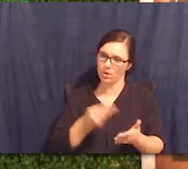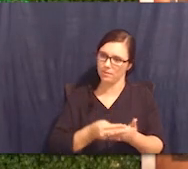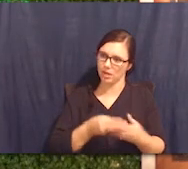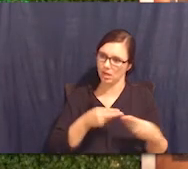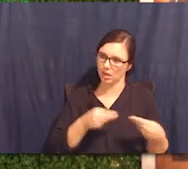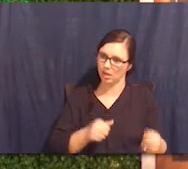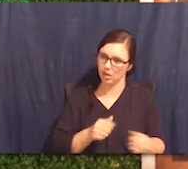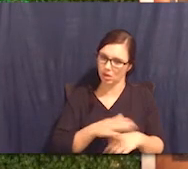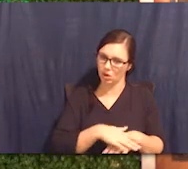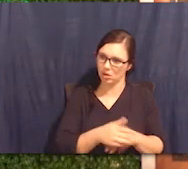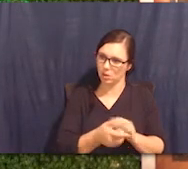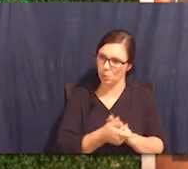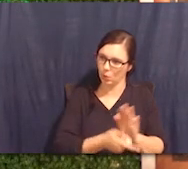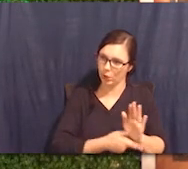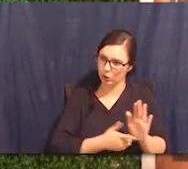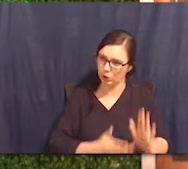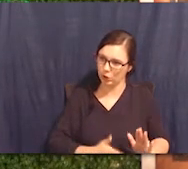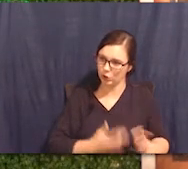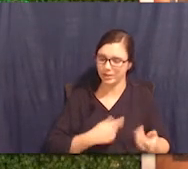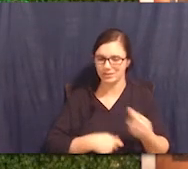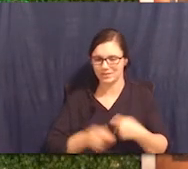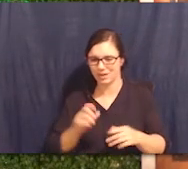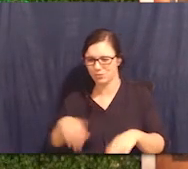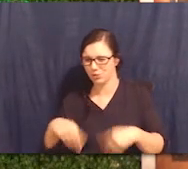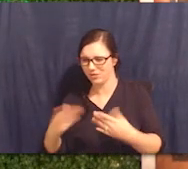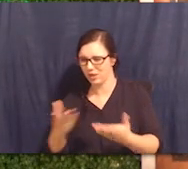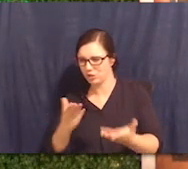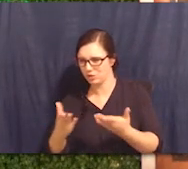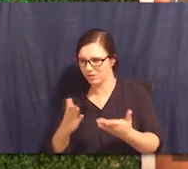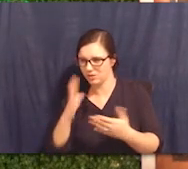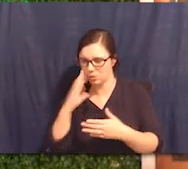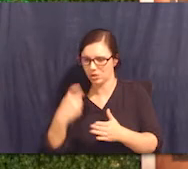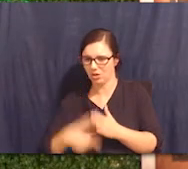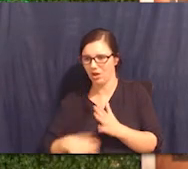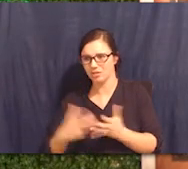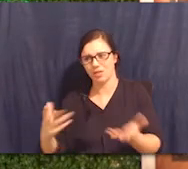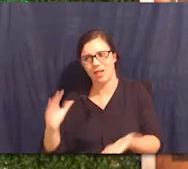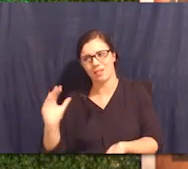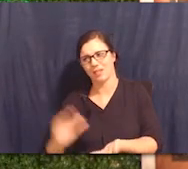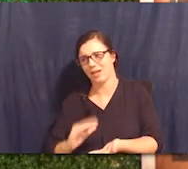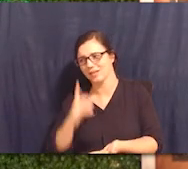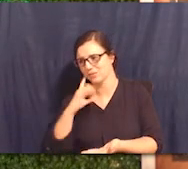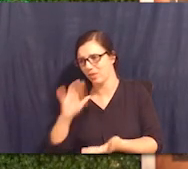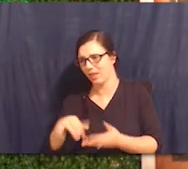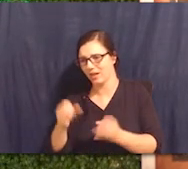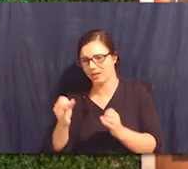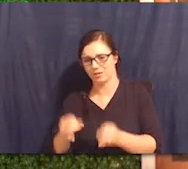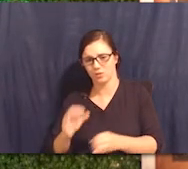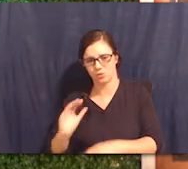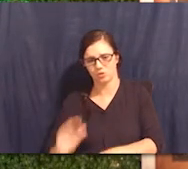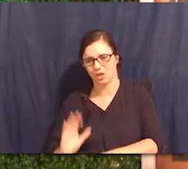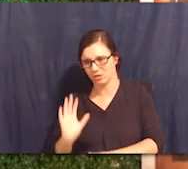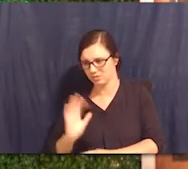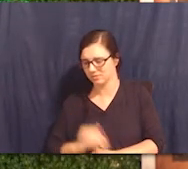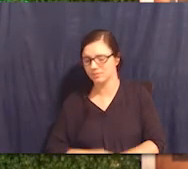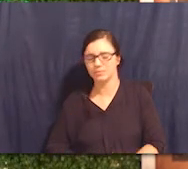money on lawyers than provide a service that would cost a lot less for that individual